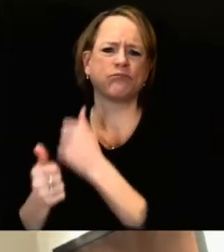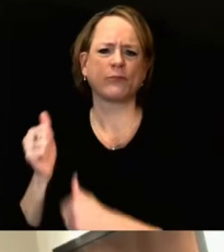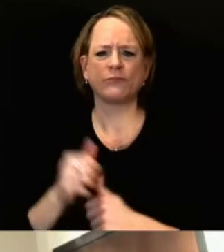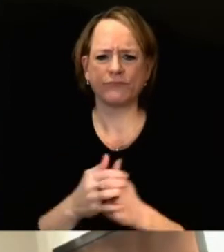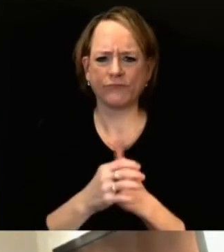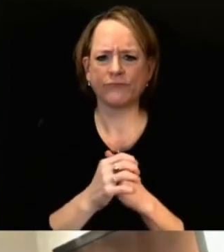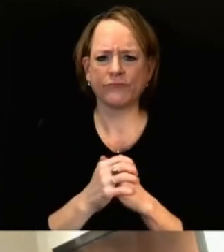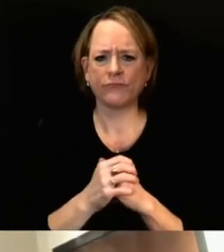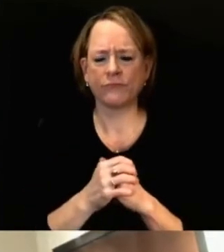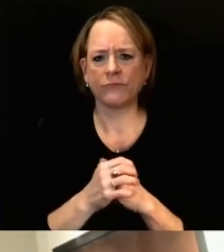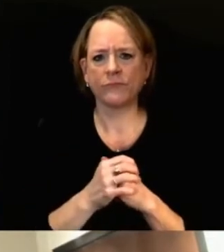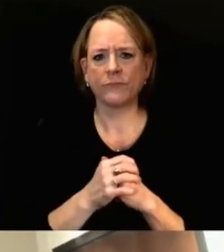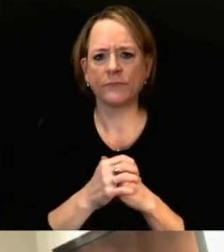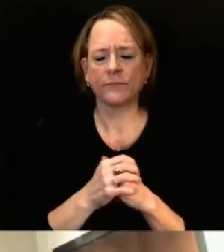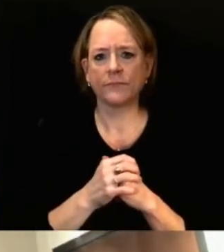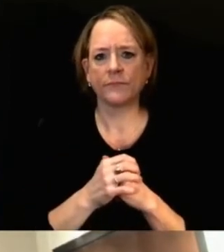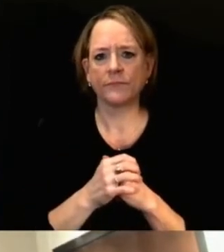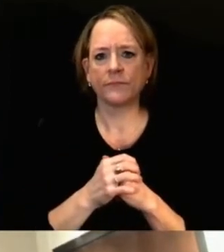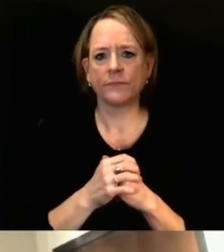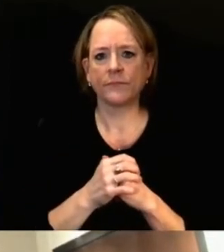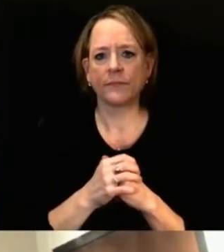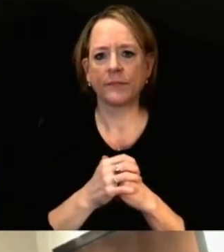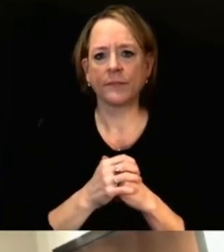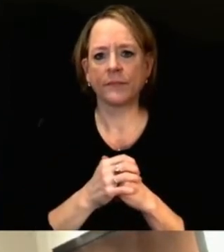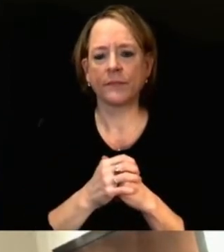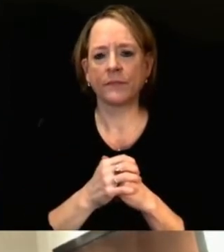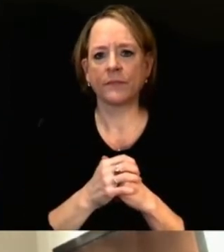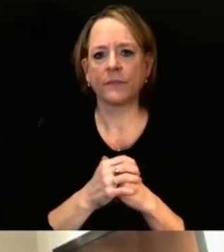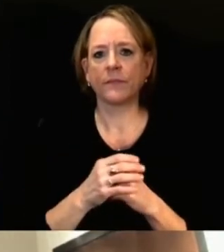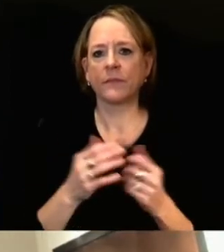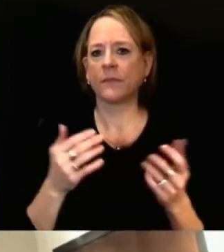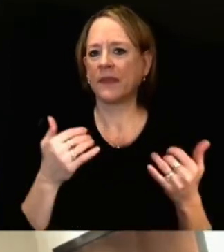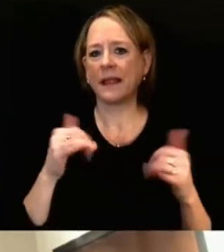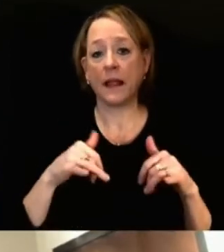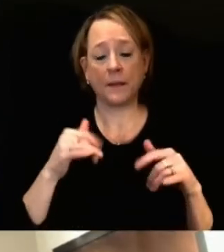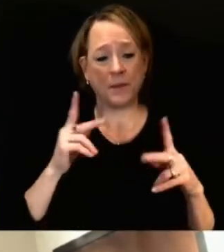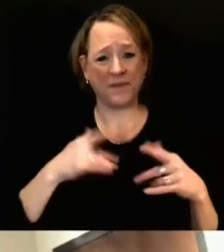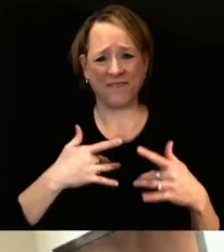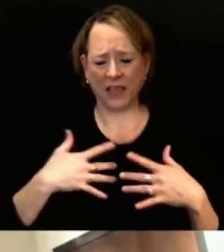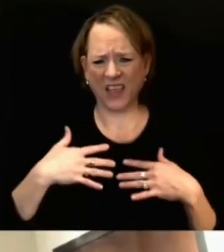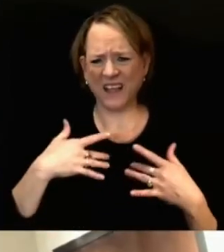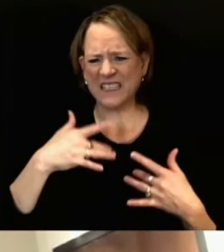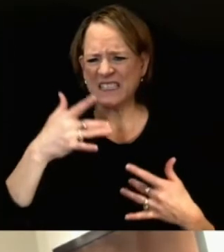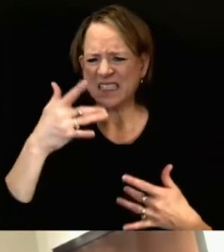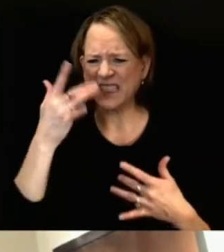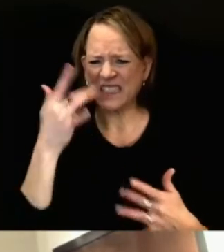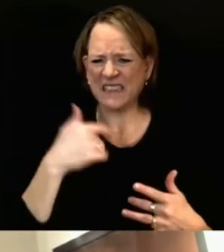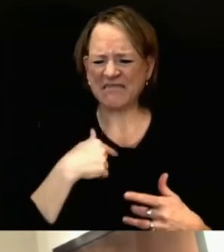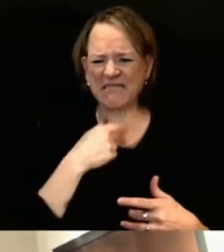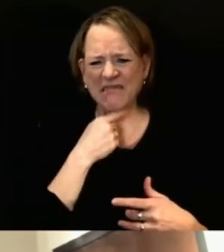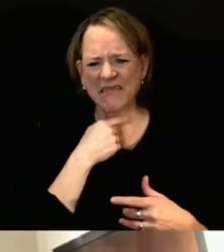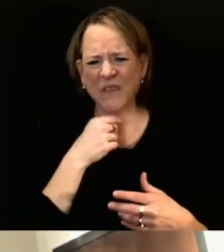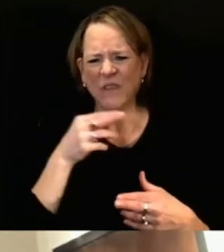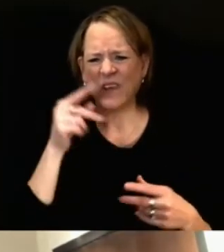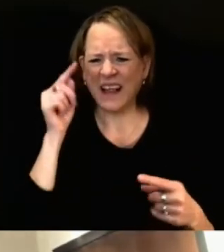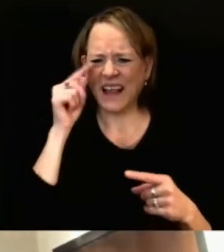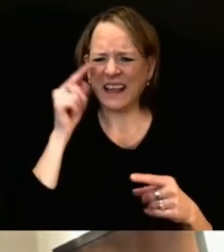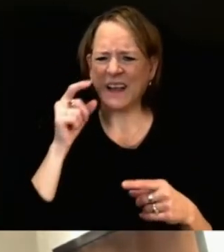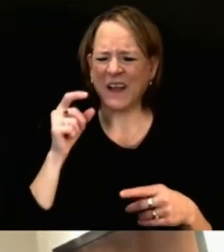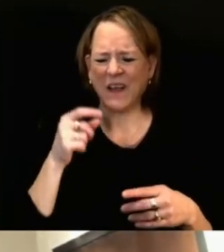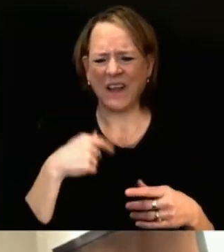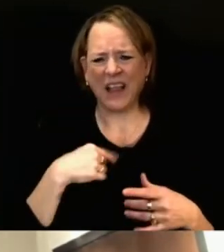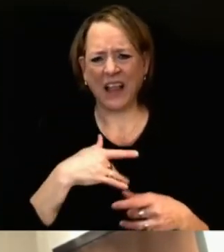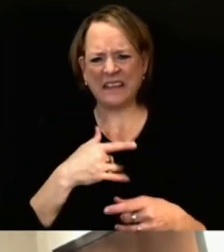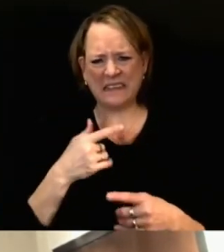or if they've been in contact with someone that has COVID and they get symptoms. Having a negative test doesn't necessarily mean that they